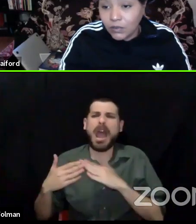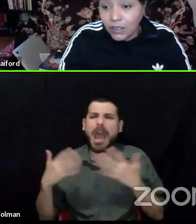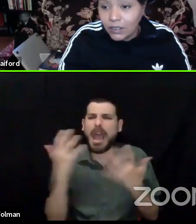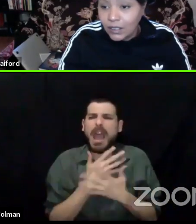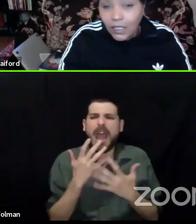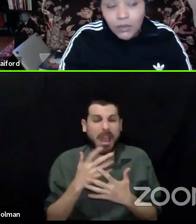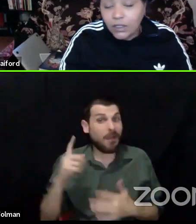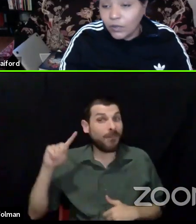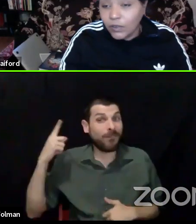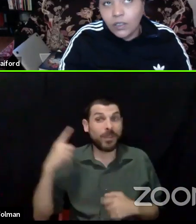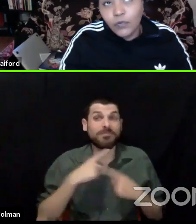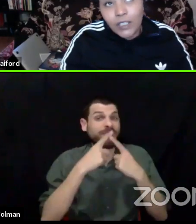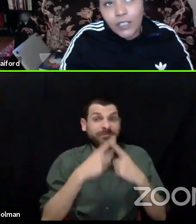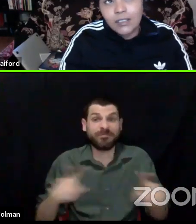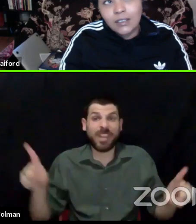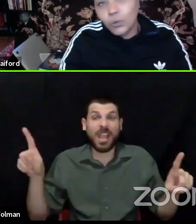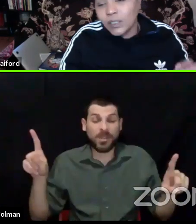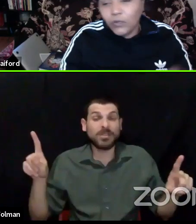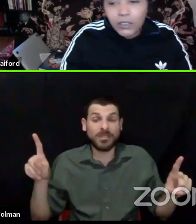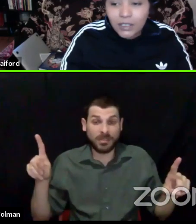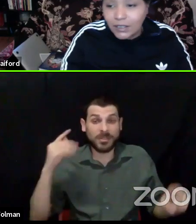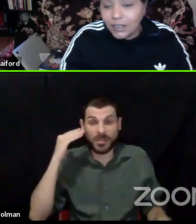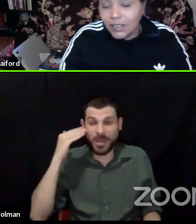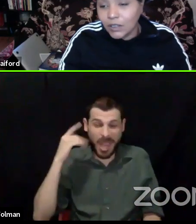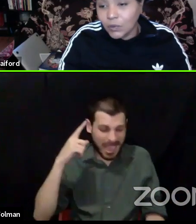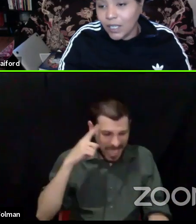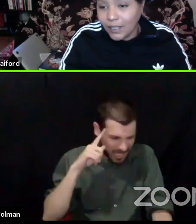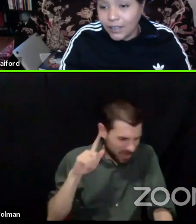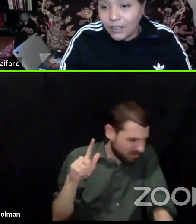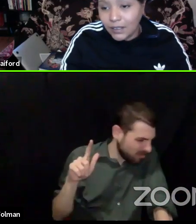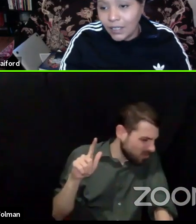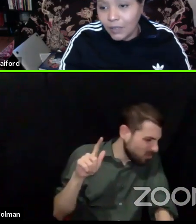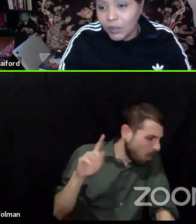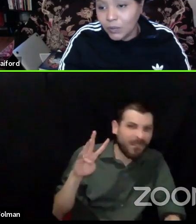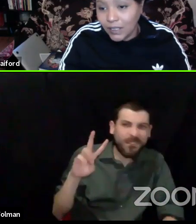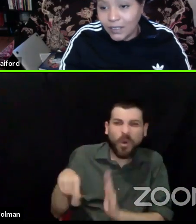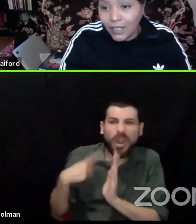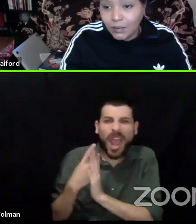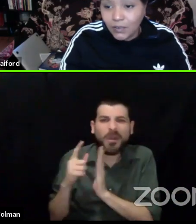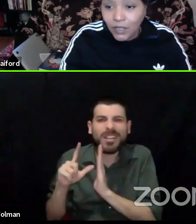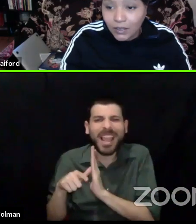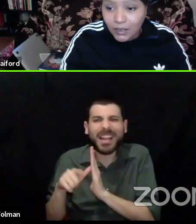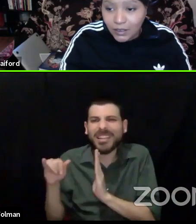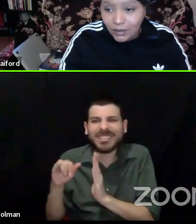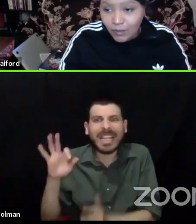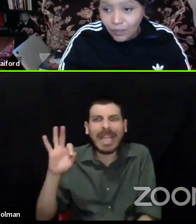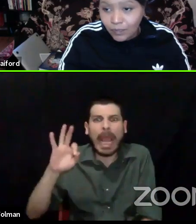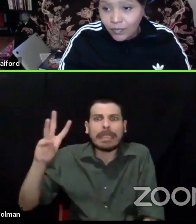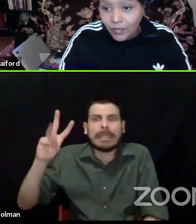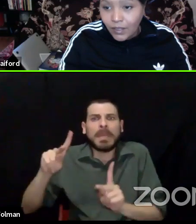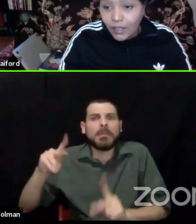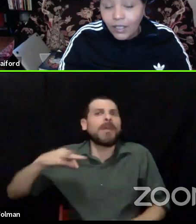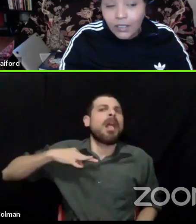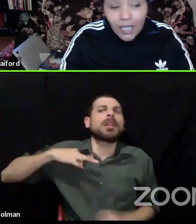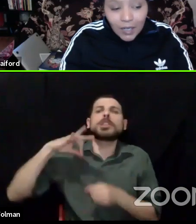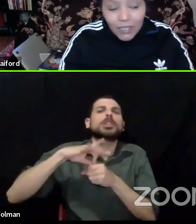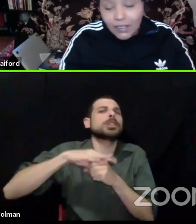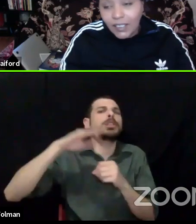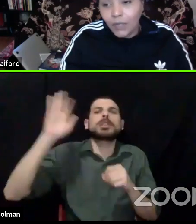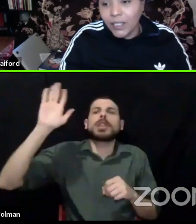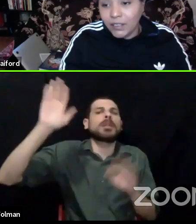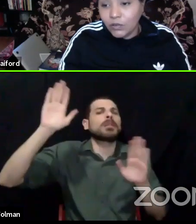I was running, it was over the first 24, 36 hours, we got like 69 people that signed up to volunteer. Mm-hmm. In the